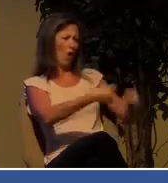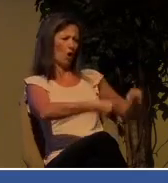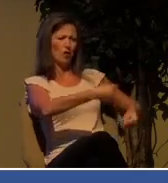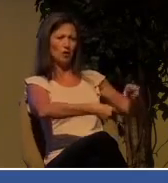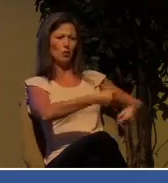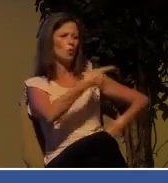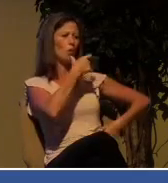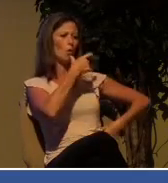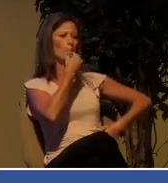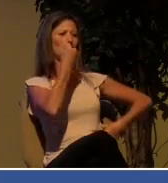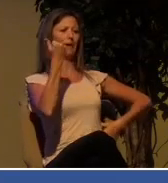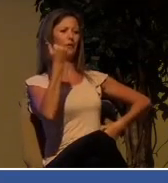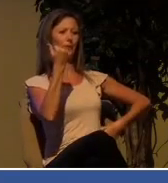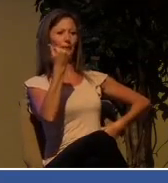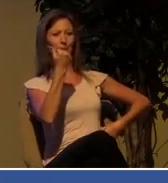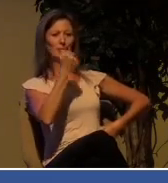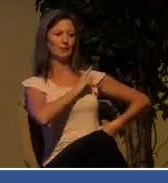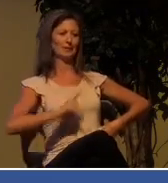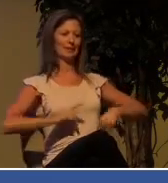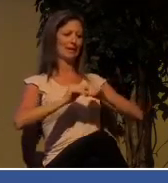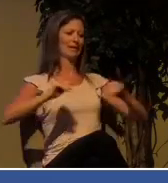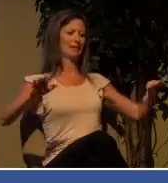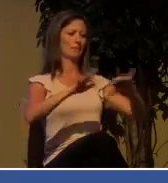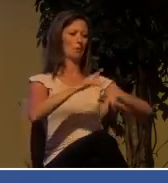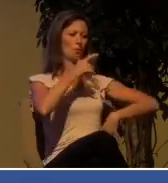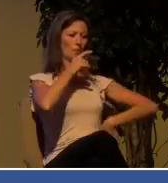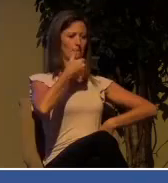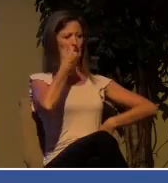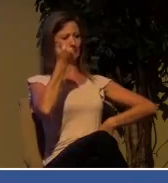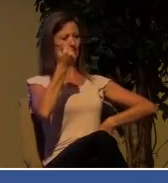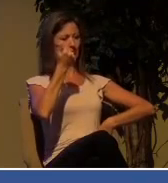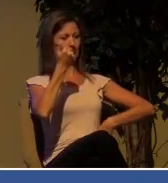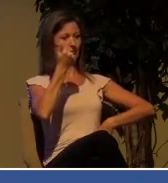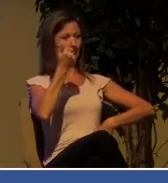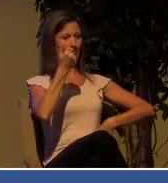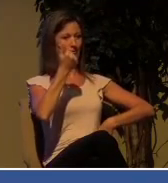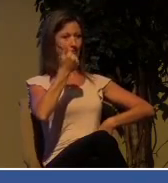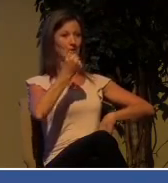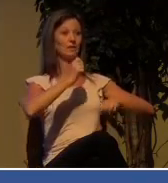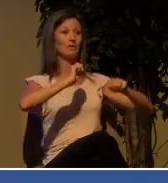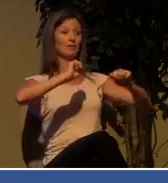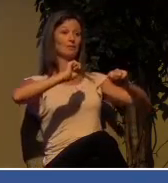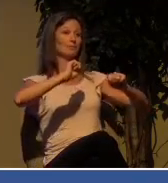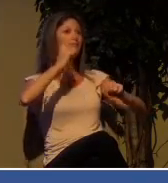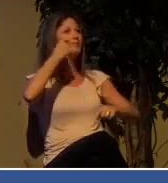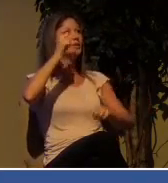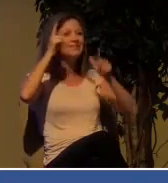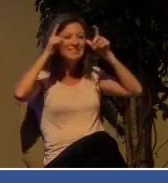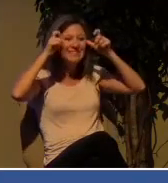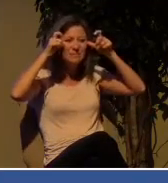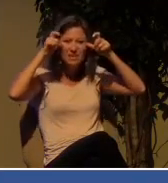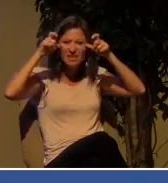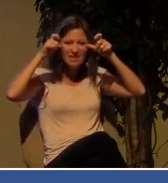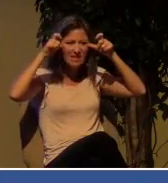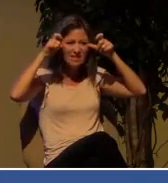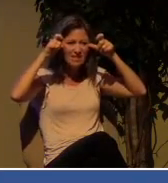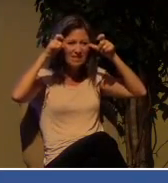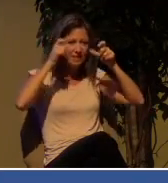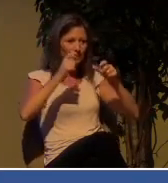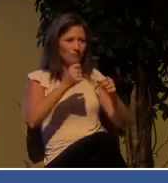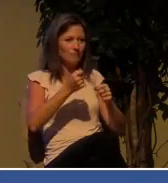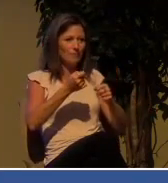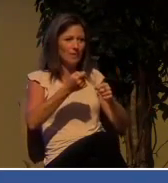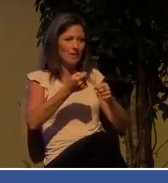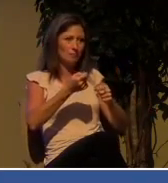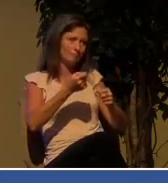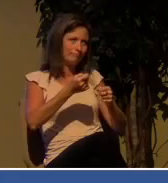the greatest in the kingdom. And when it came time to cast out demons, the disciples had forgotten